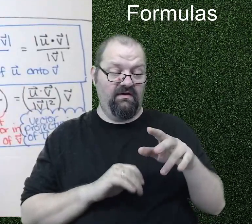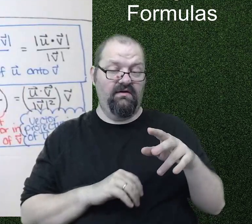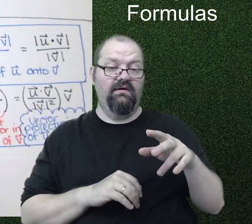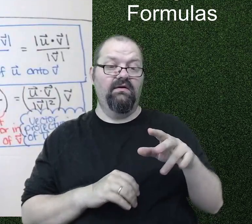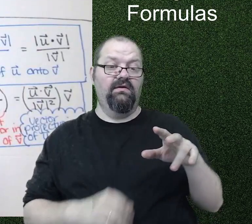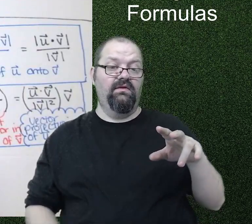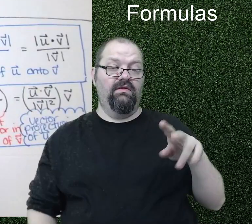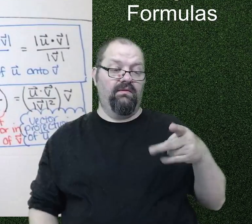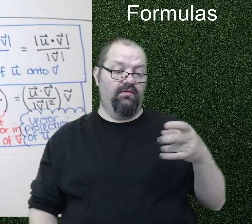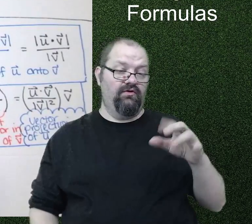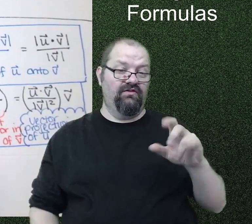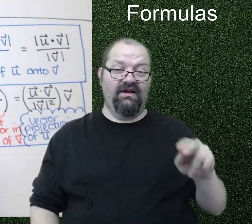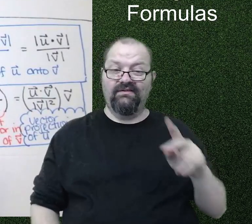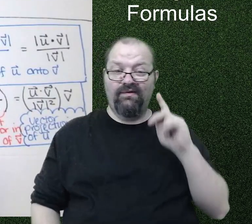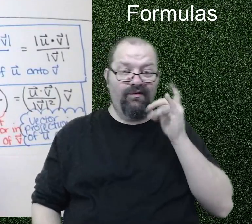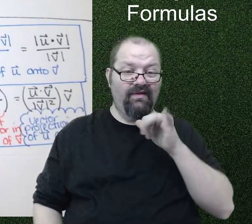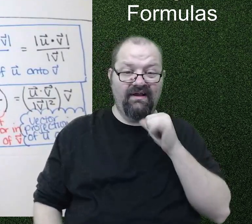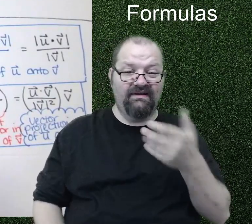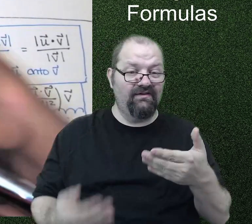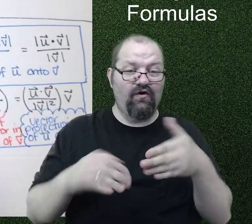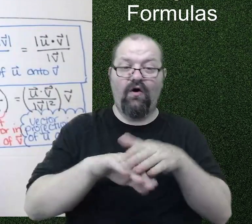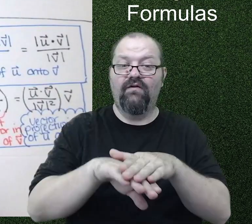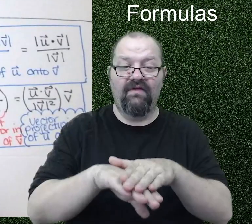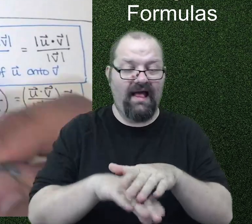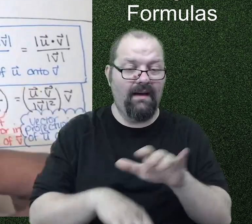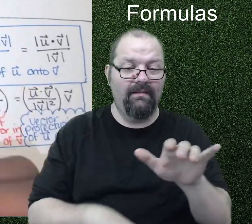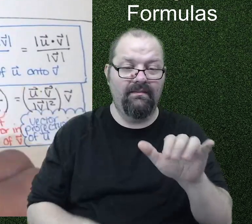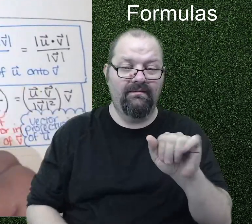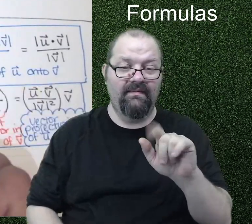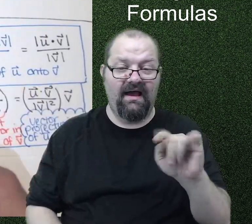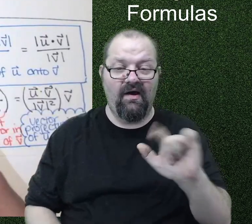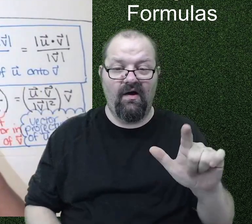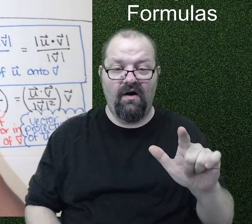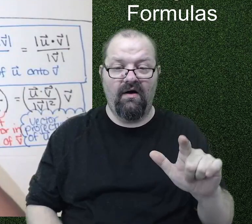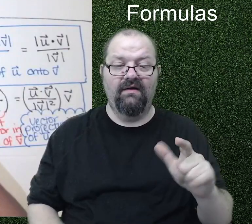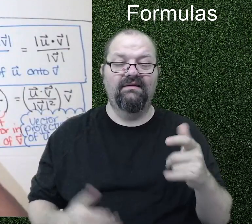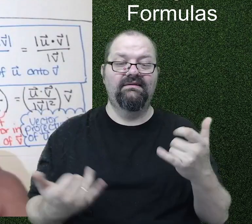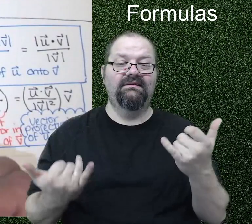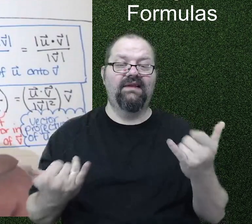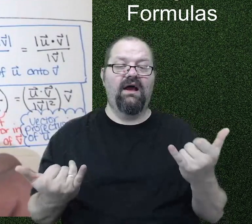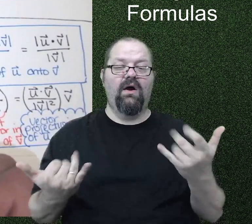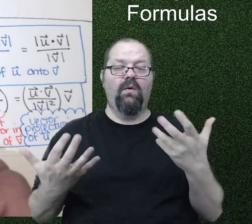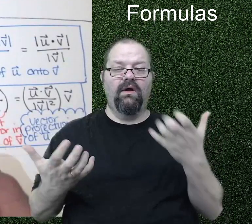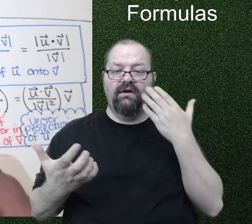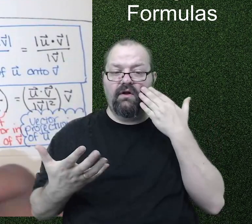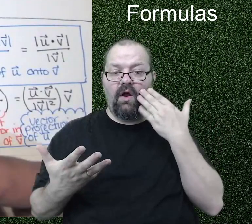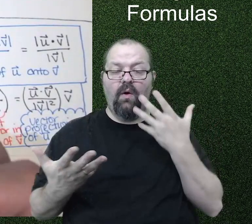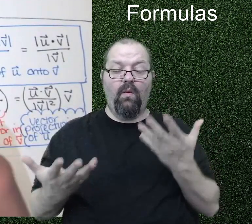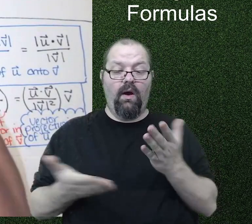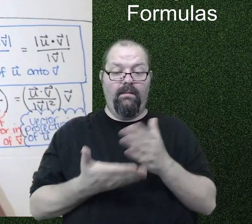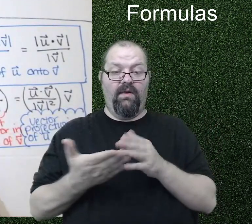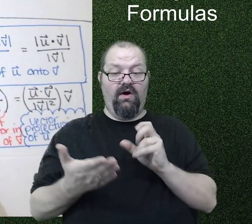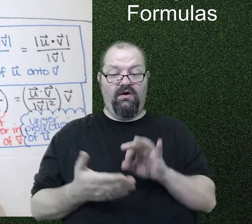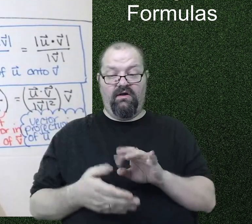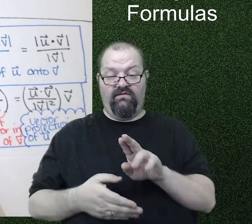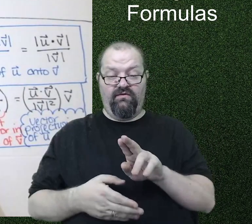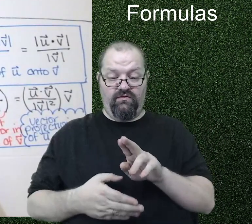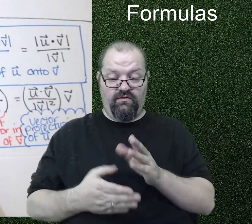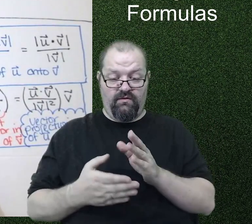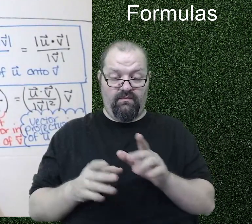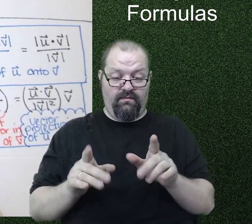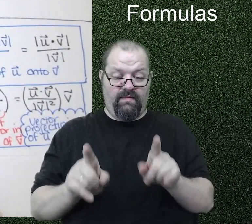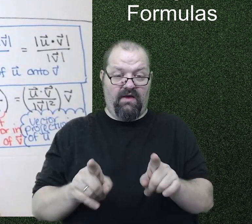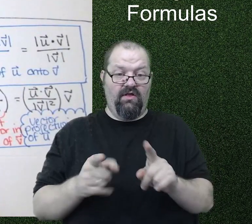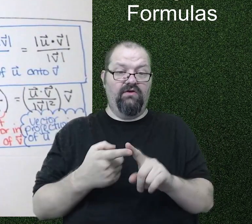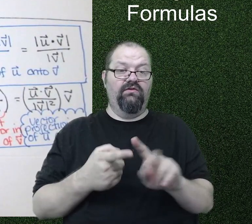all. I've got the sun here, and I want to know what is the part of u that's parallel to v.